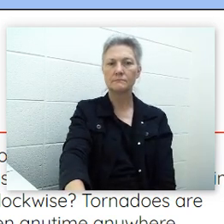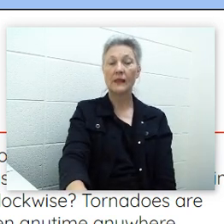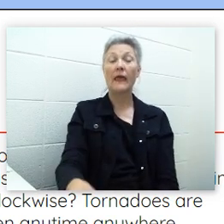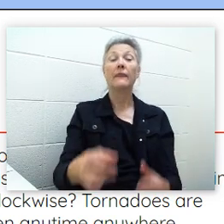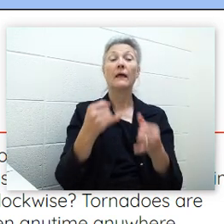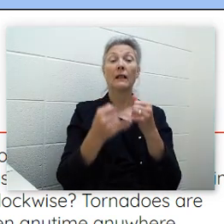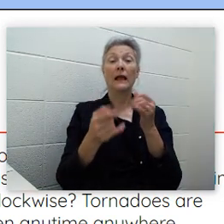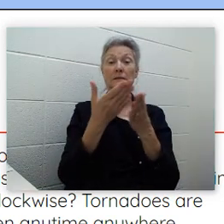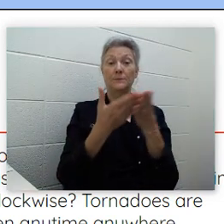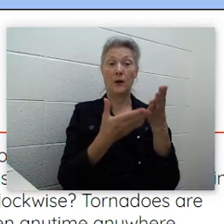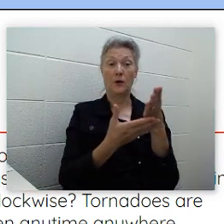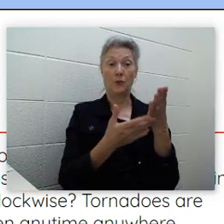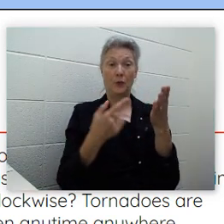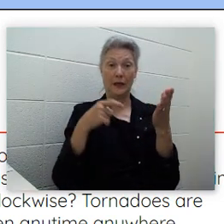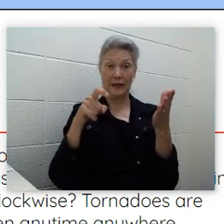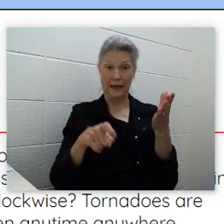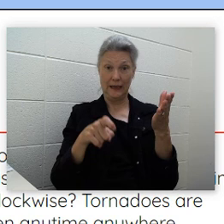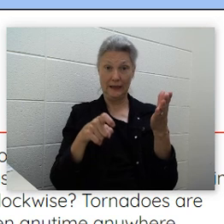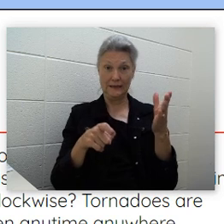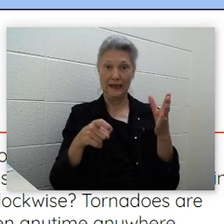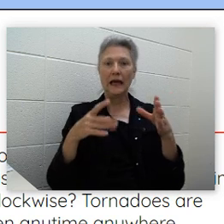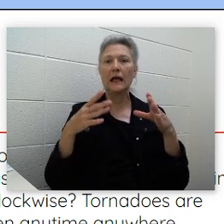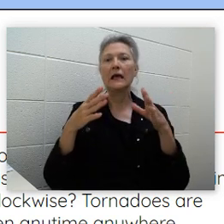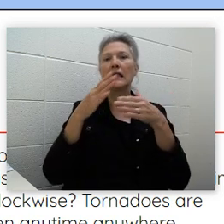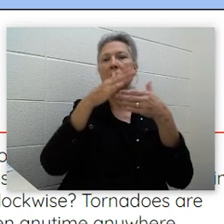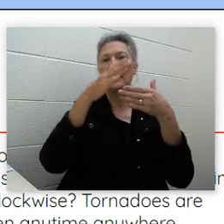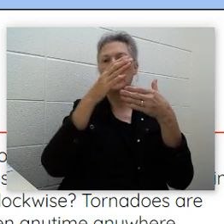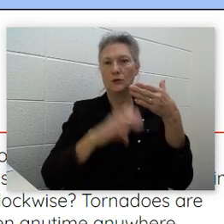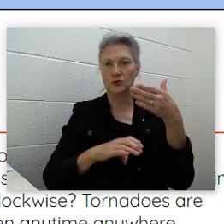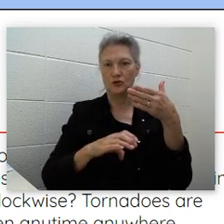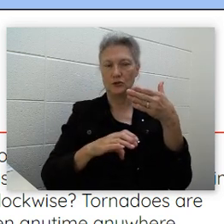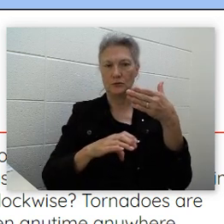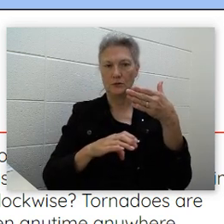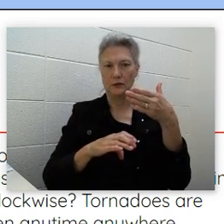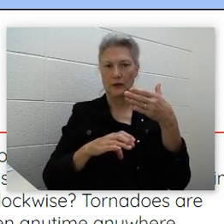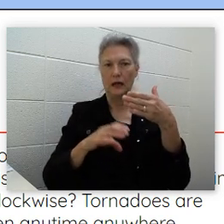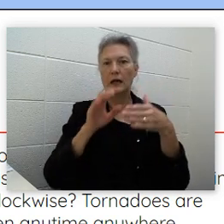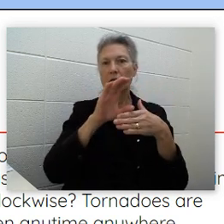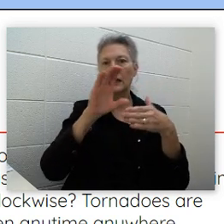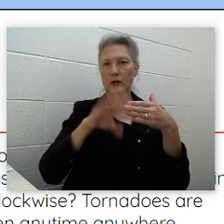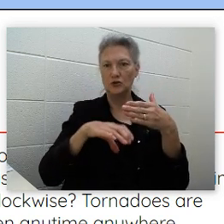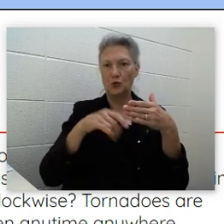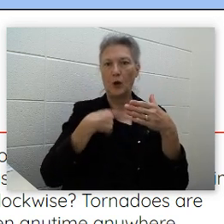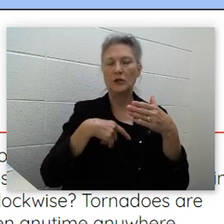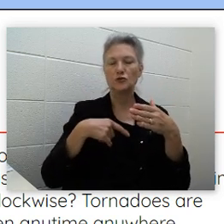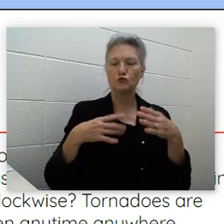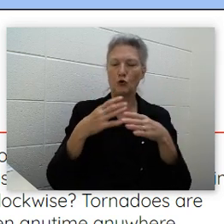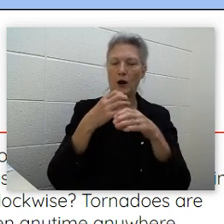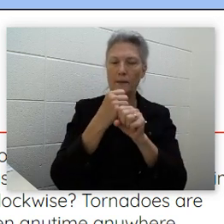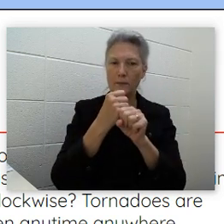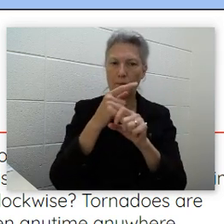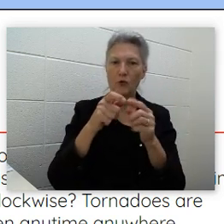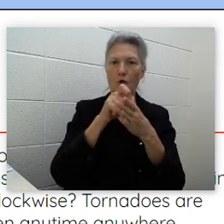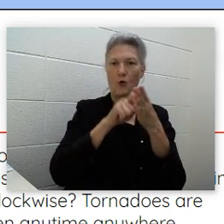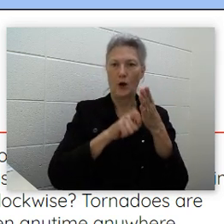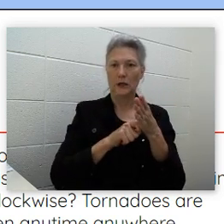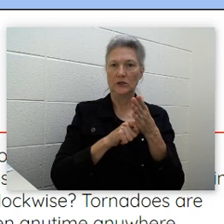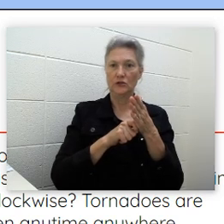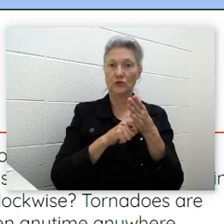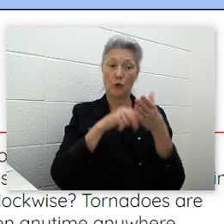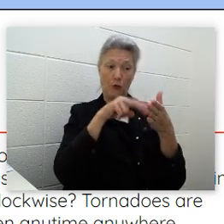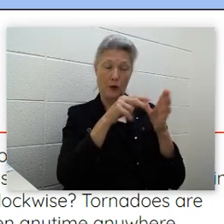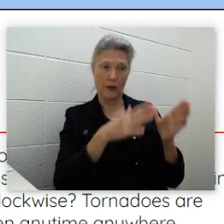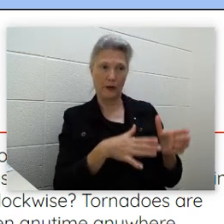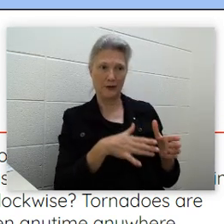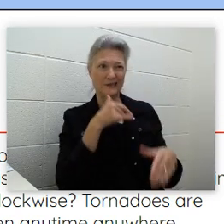The last section we need is a conclusion section. For the conclusion, we want to wrap up our writing so the audience